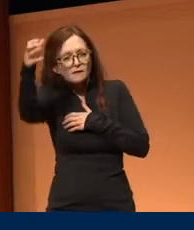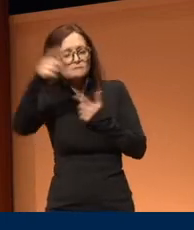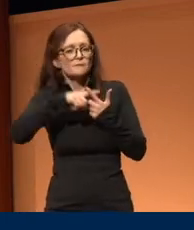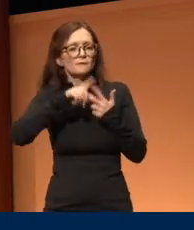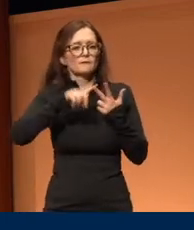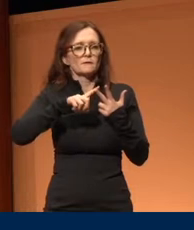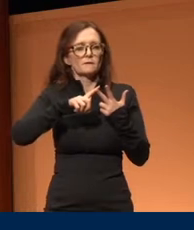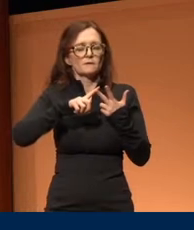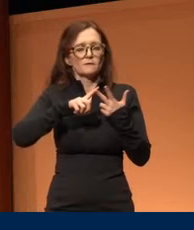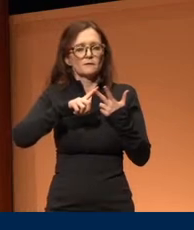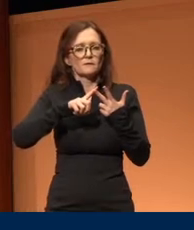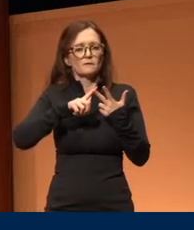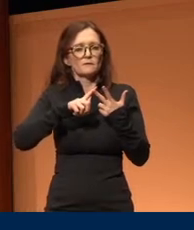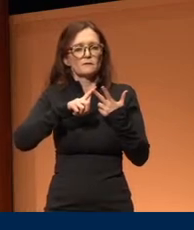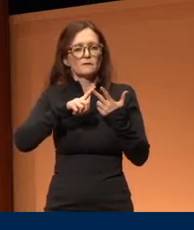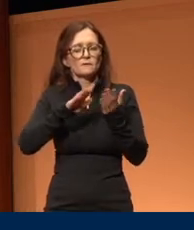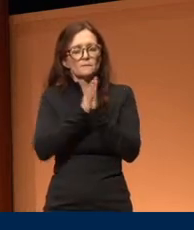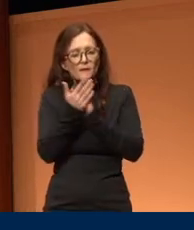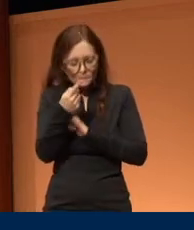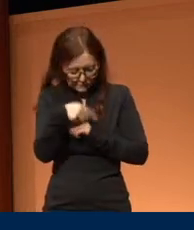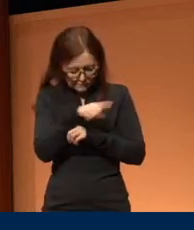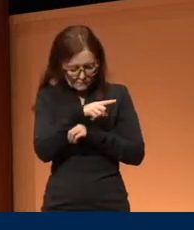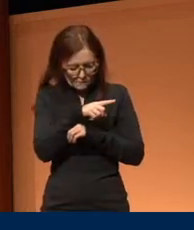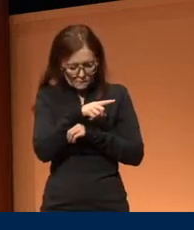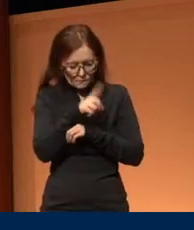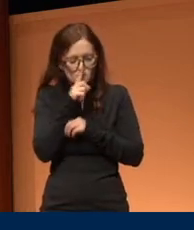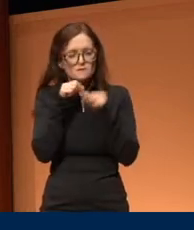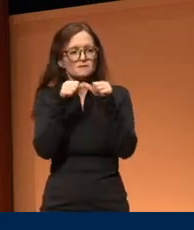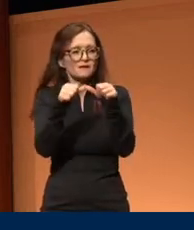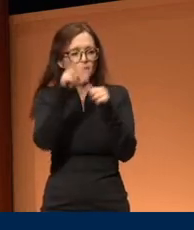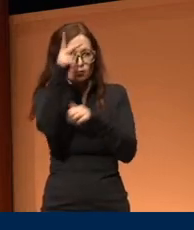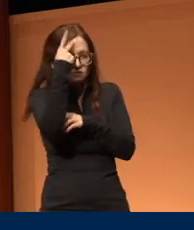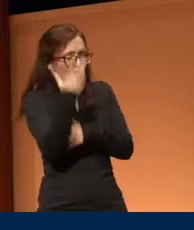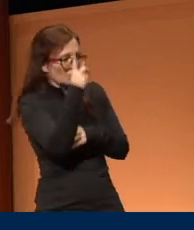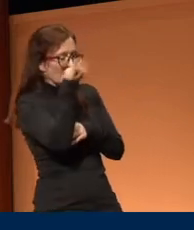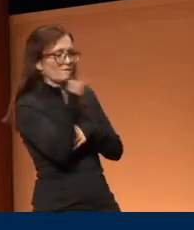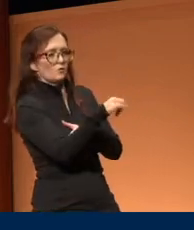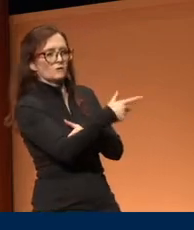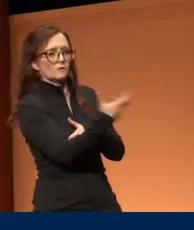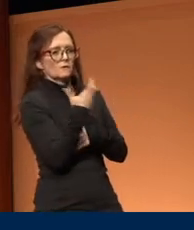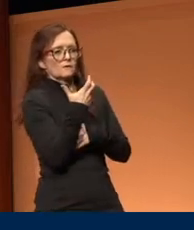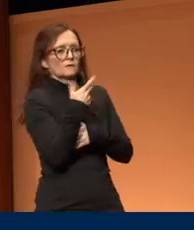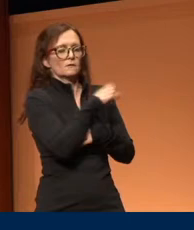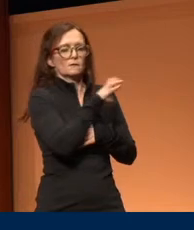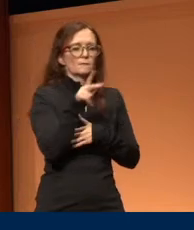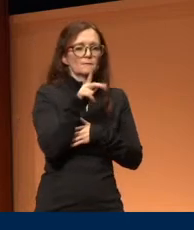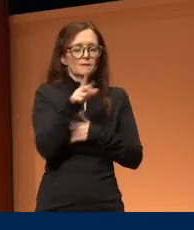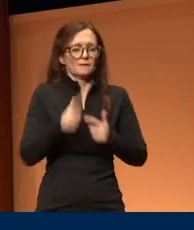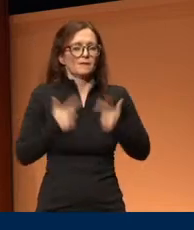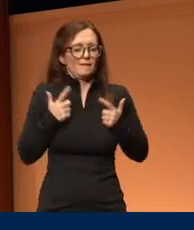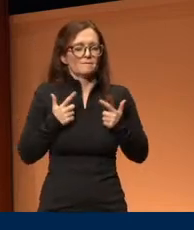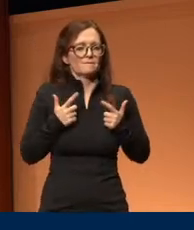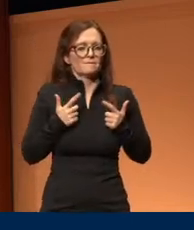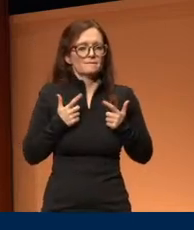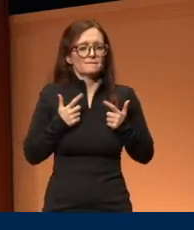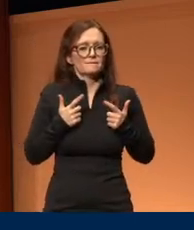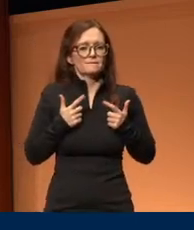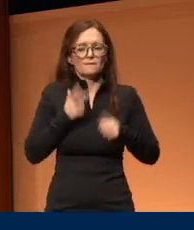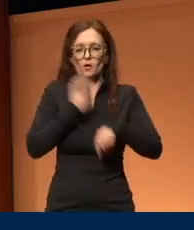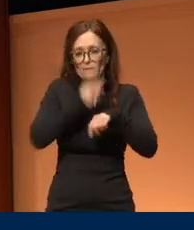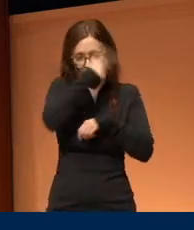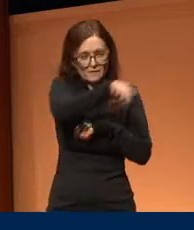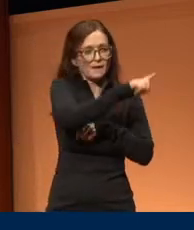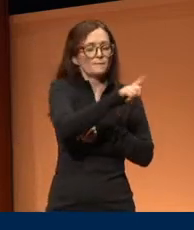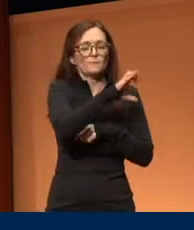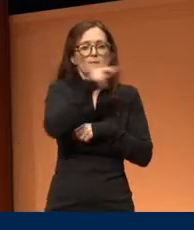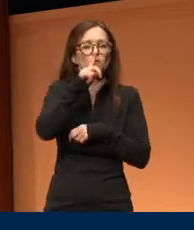not going to become professional politicians and stay there forever. Once their term is over, they go back to their lives. It's actually very hard for them, I should